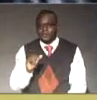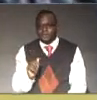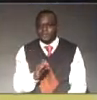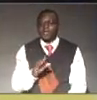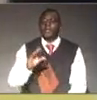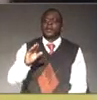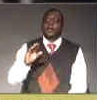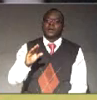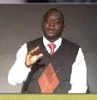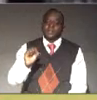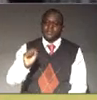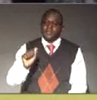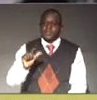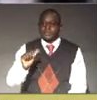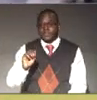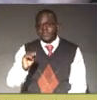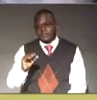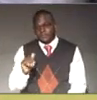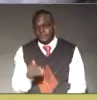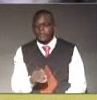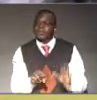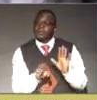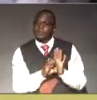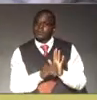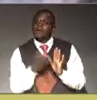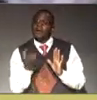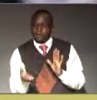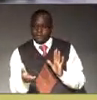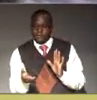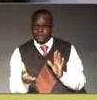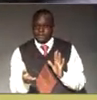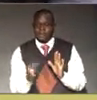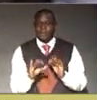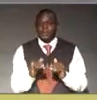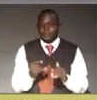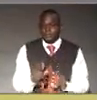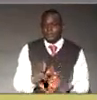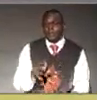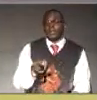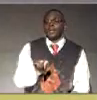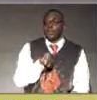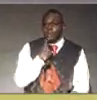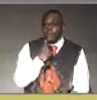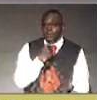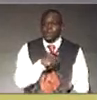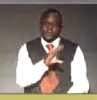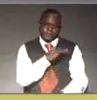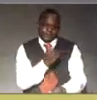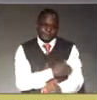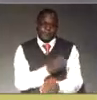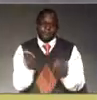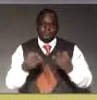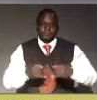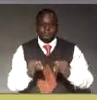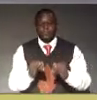homes found with the exhibits and 3 had none. National Drug Authority officials led by Head of Enforcement